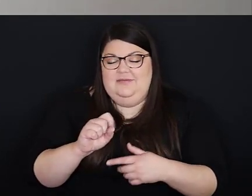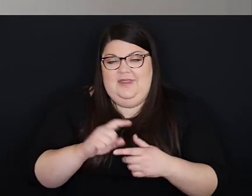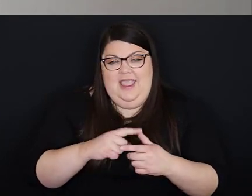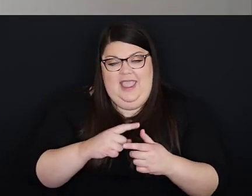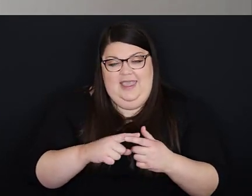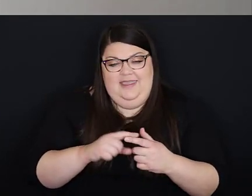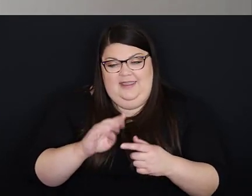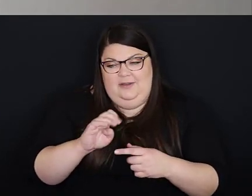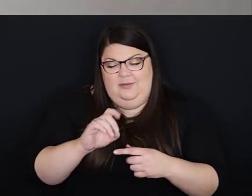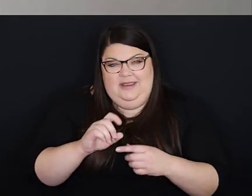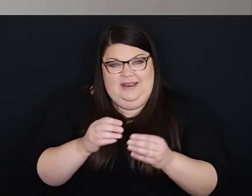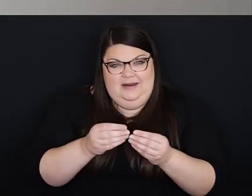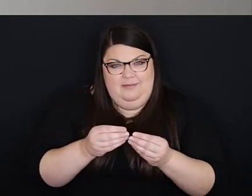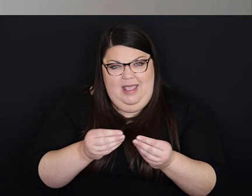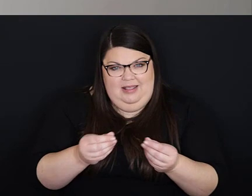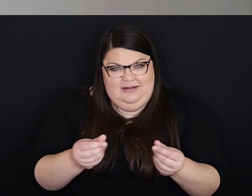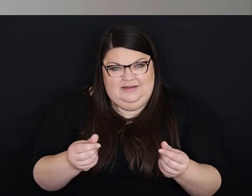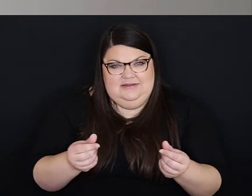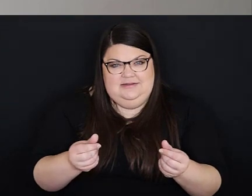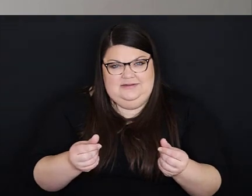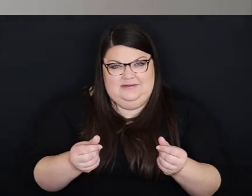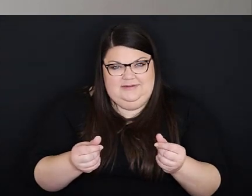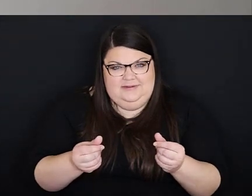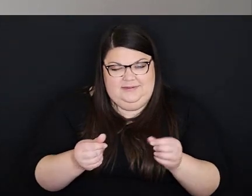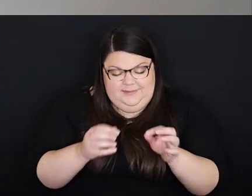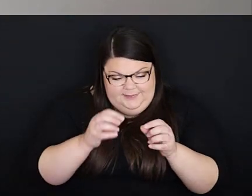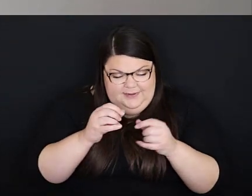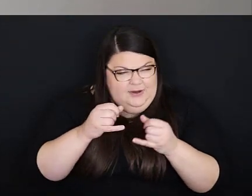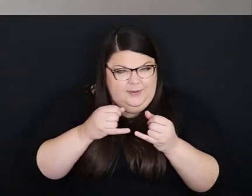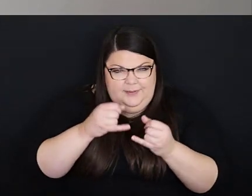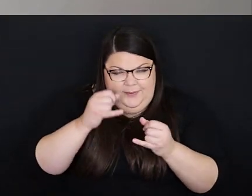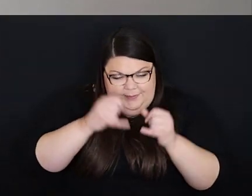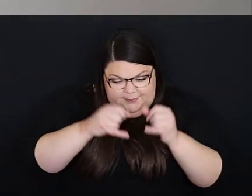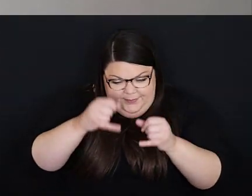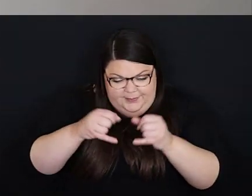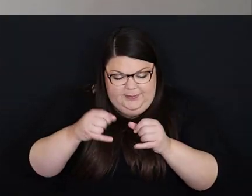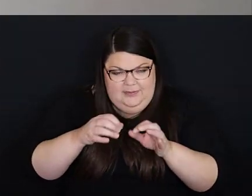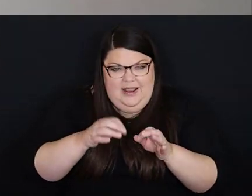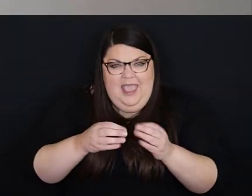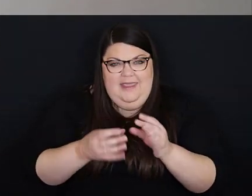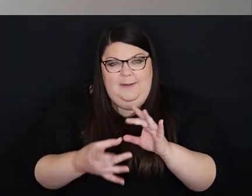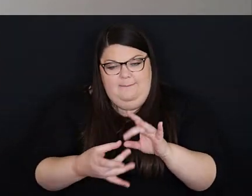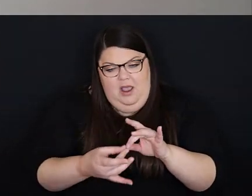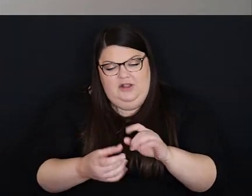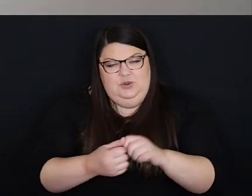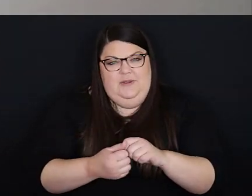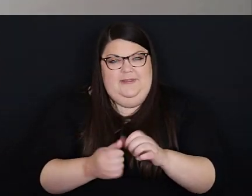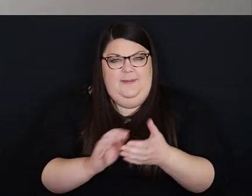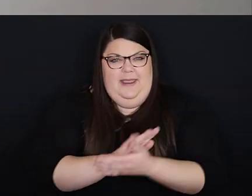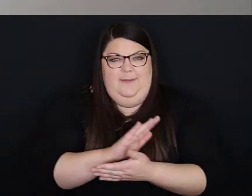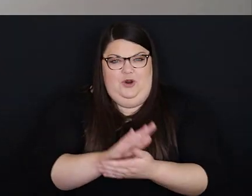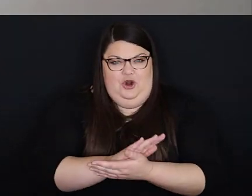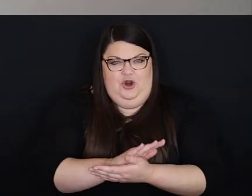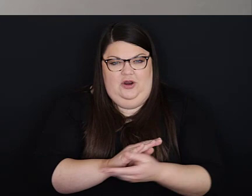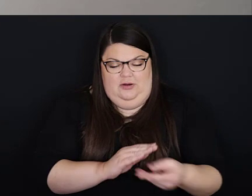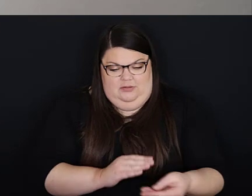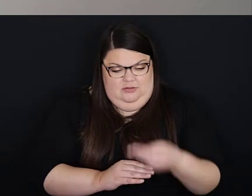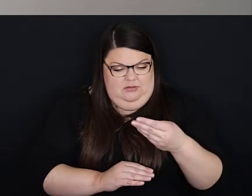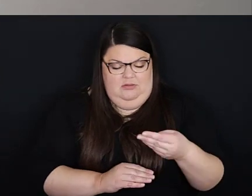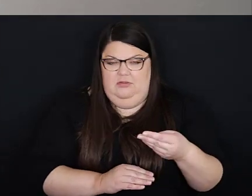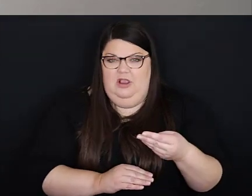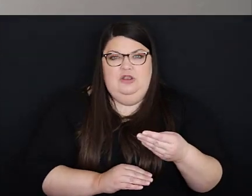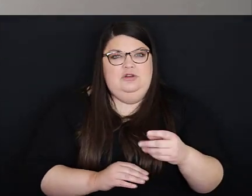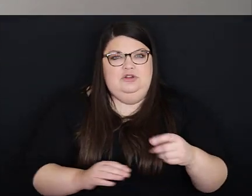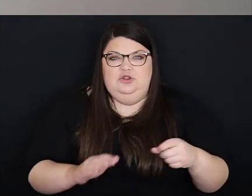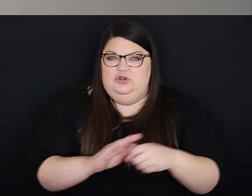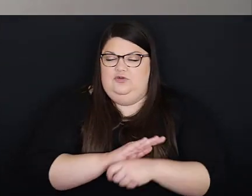And then the little bead of glass melts and bonds with the paper and comes out. So that's completely